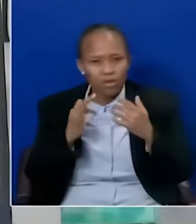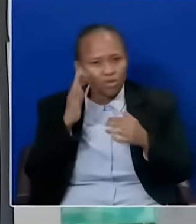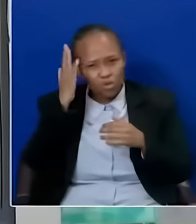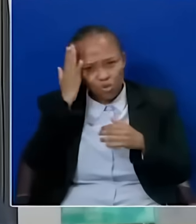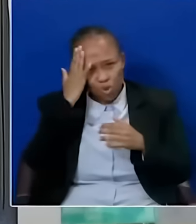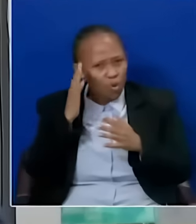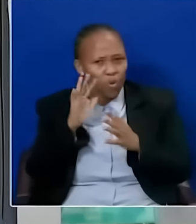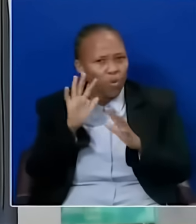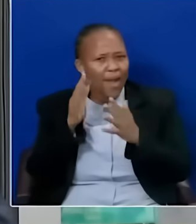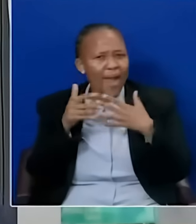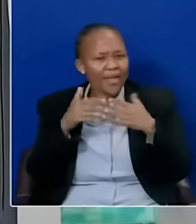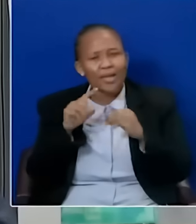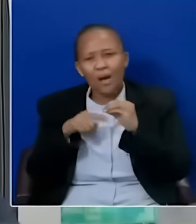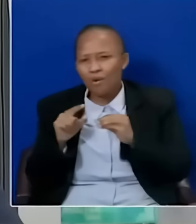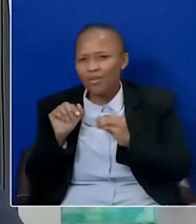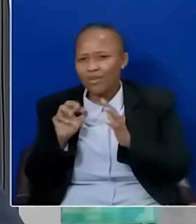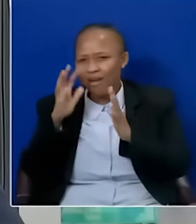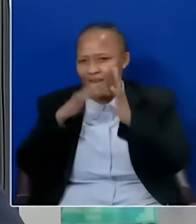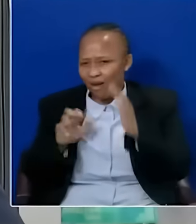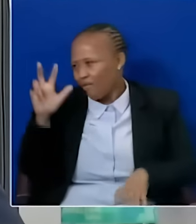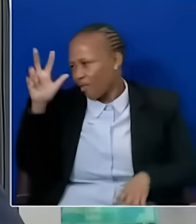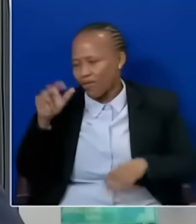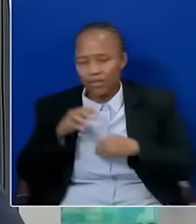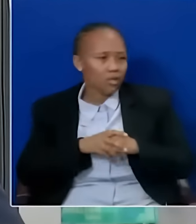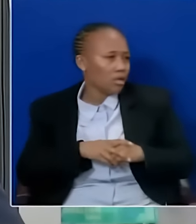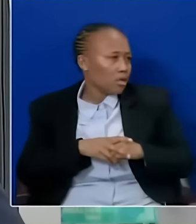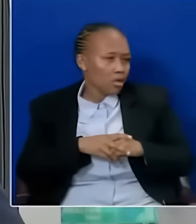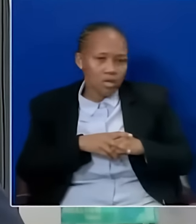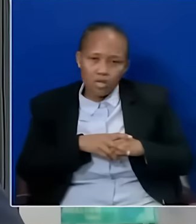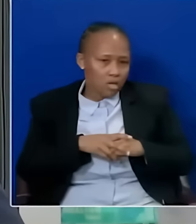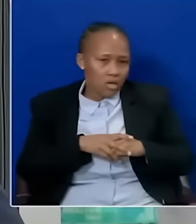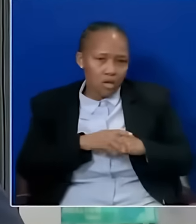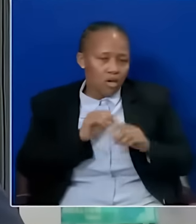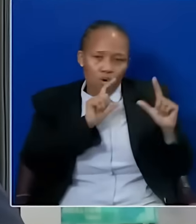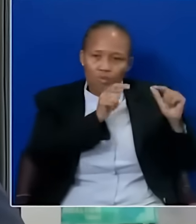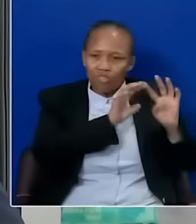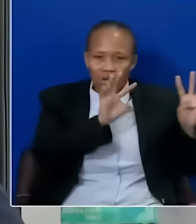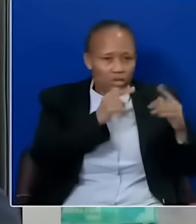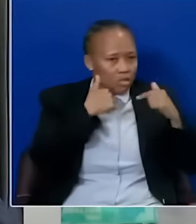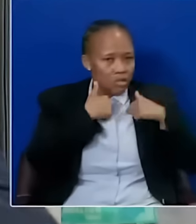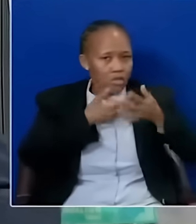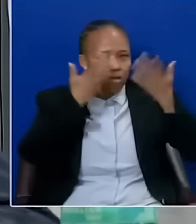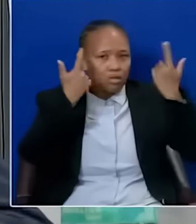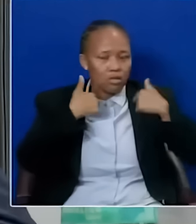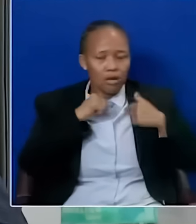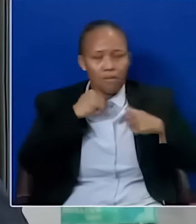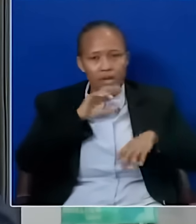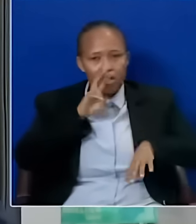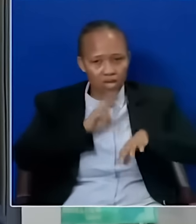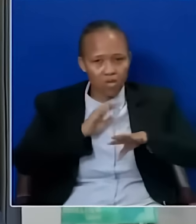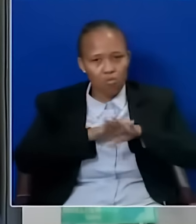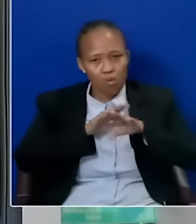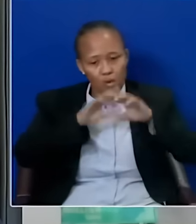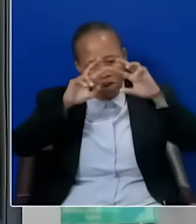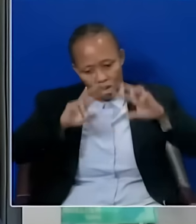Commissioner, no, I don't have sight of that. I'll have to investigate and find out. And before I raised